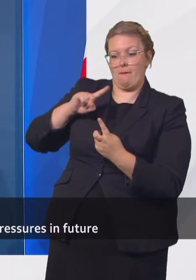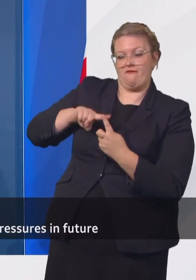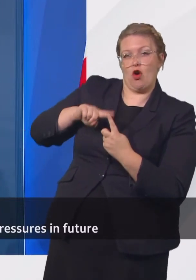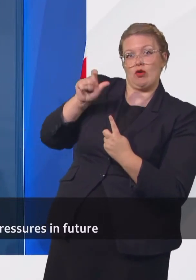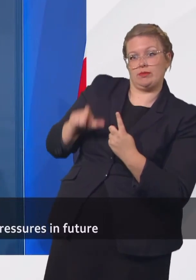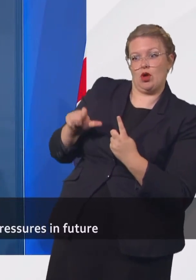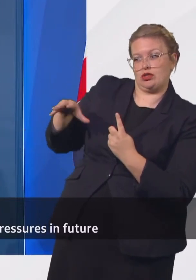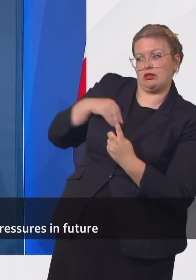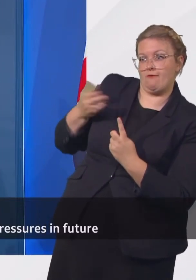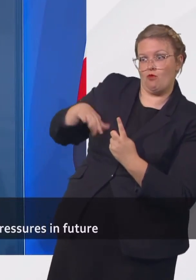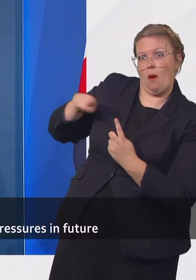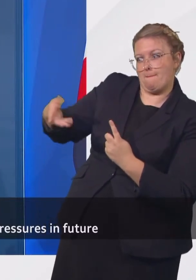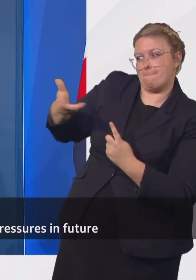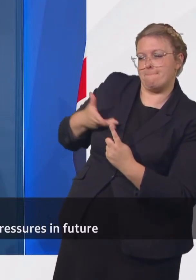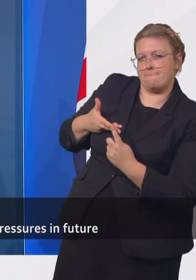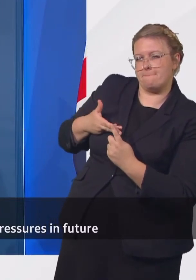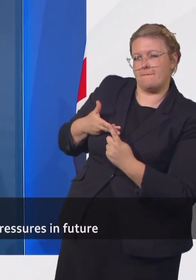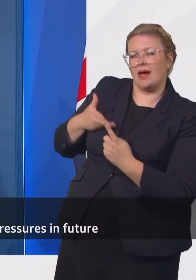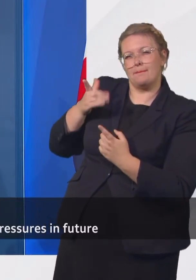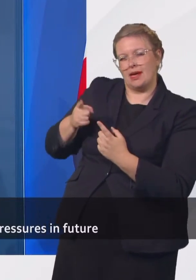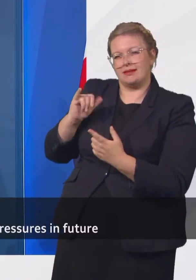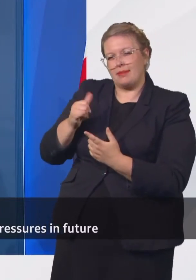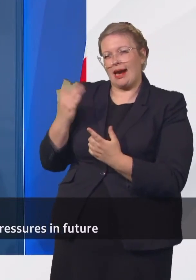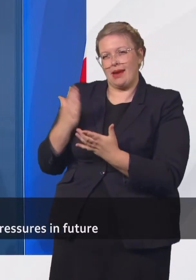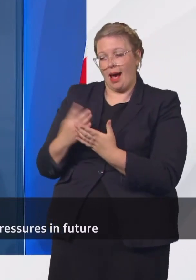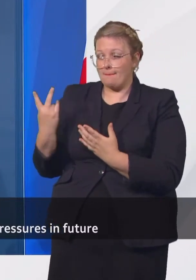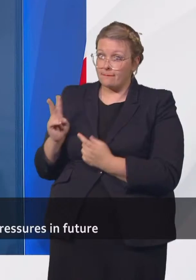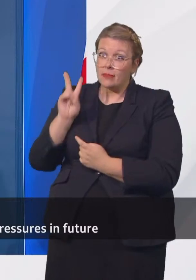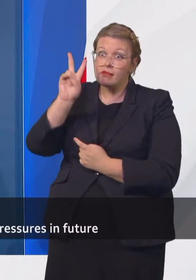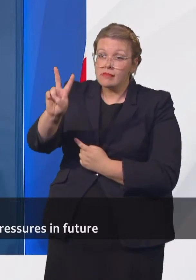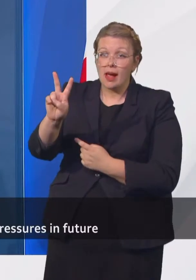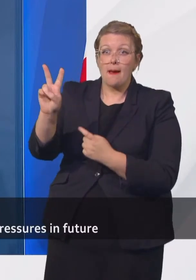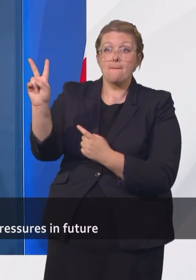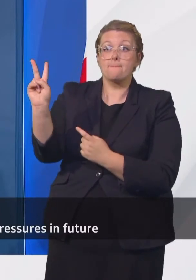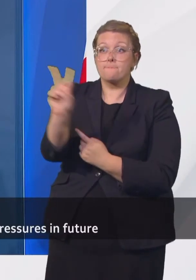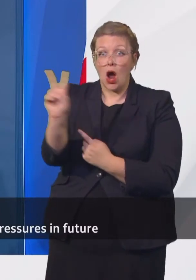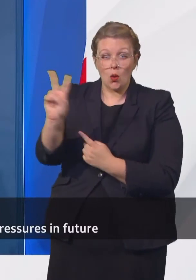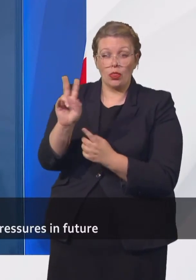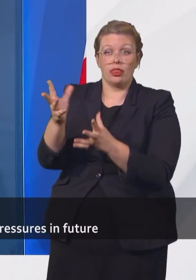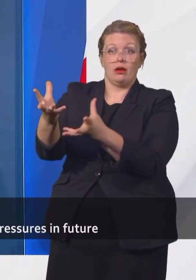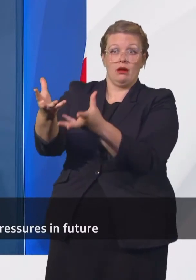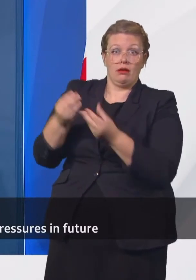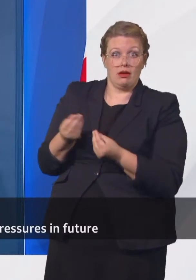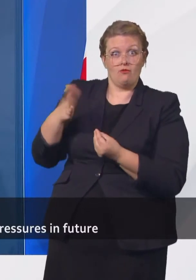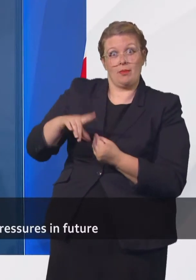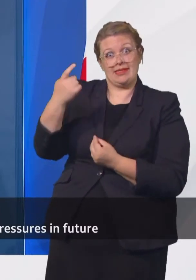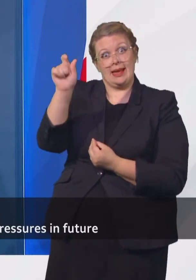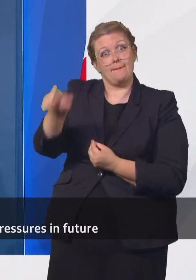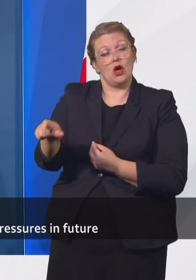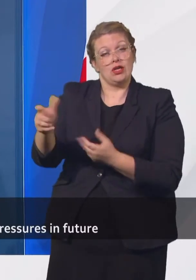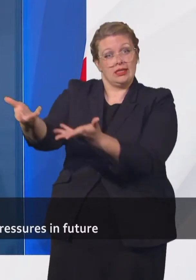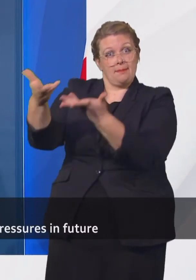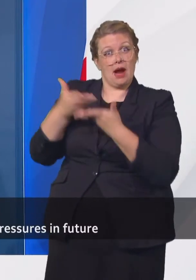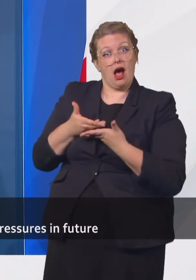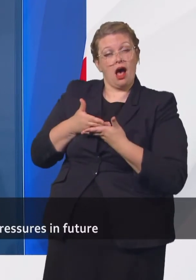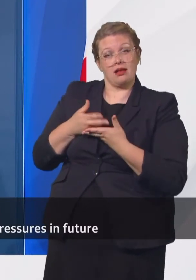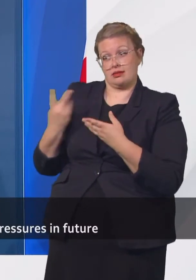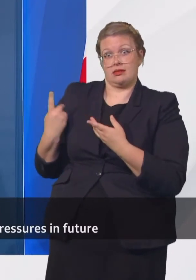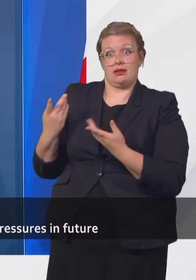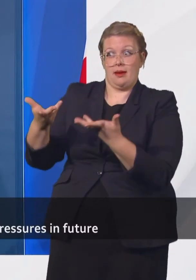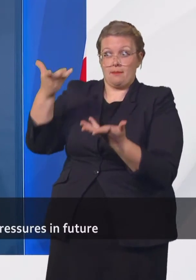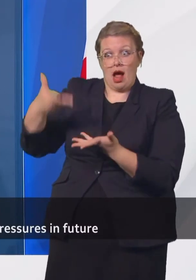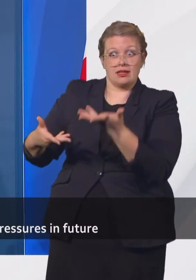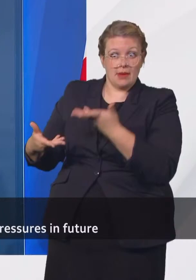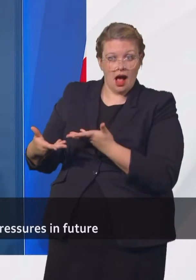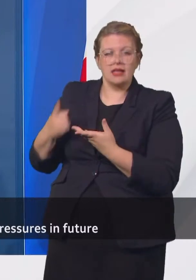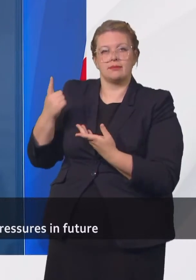first and that transmission had occurred between them, but in actual fact they may have got it from the same place in the first instance.